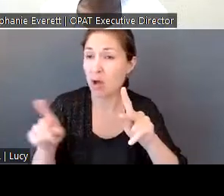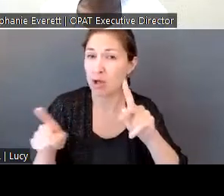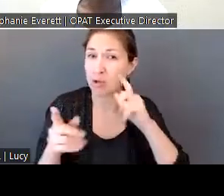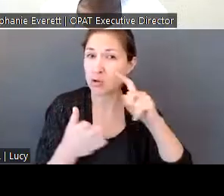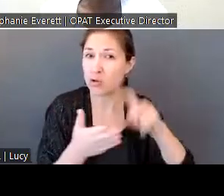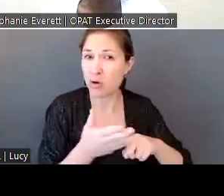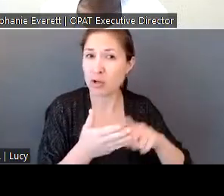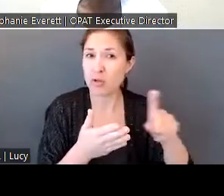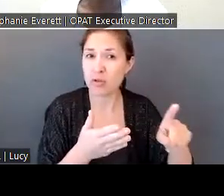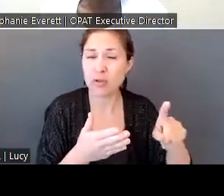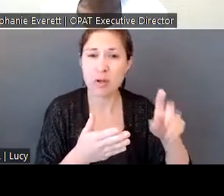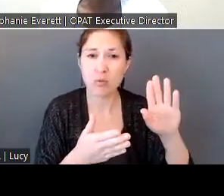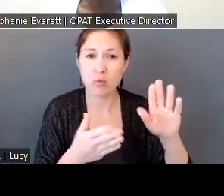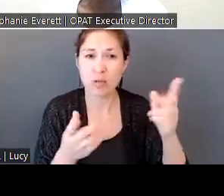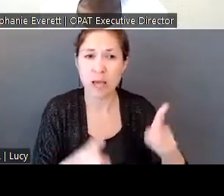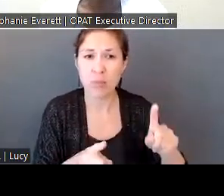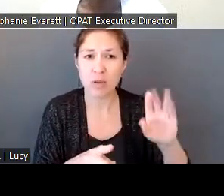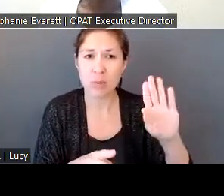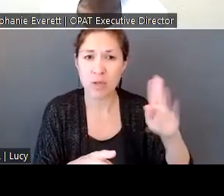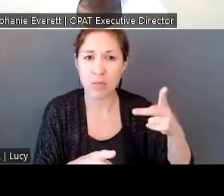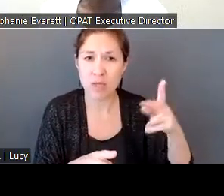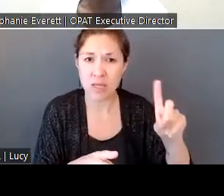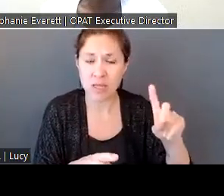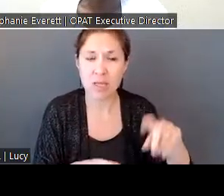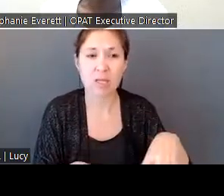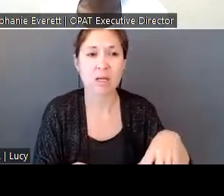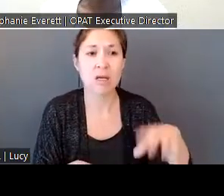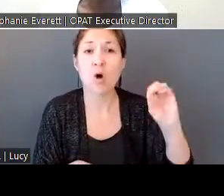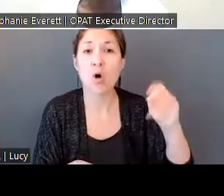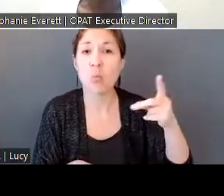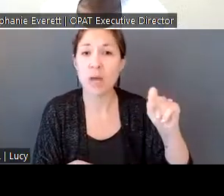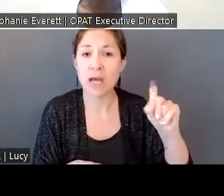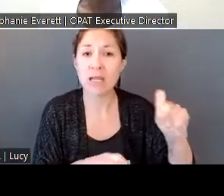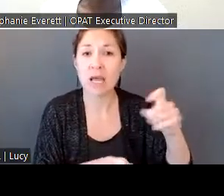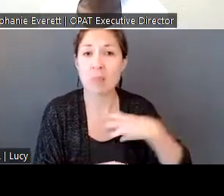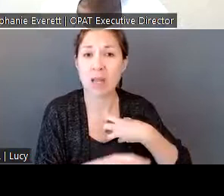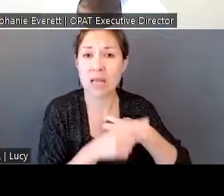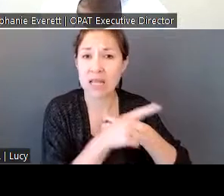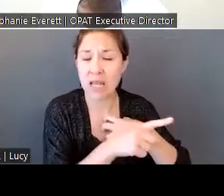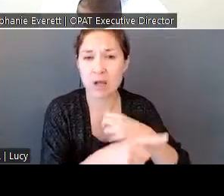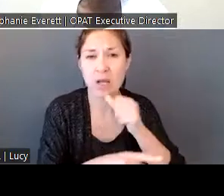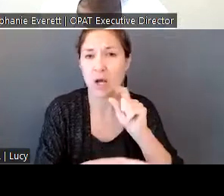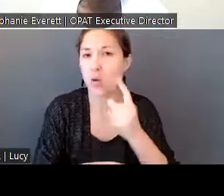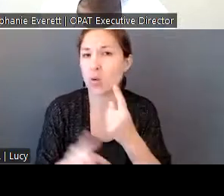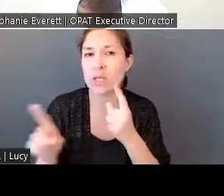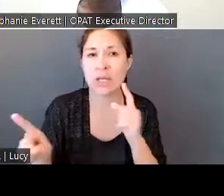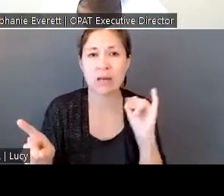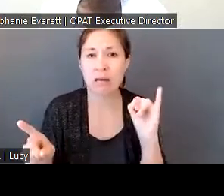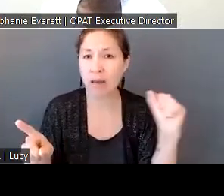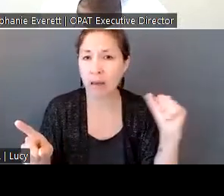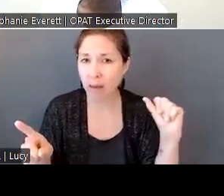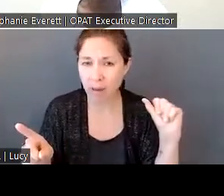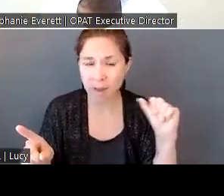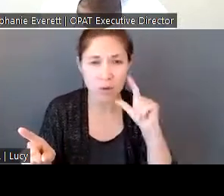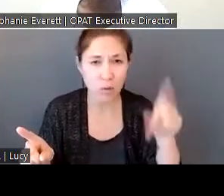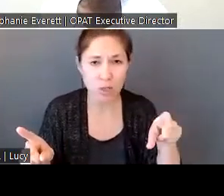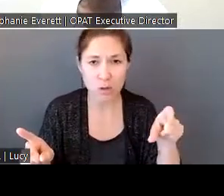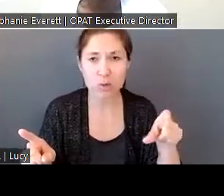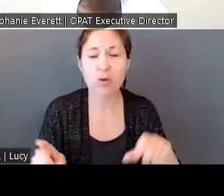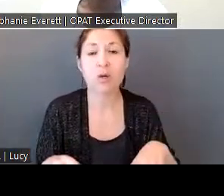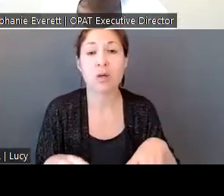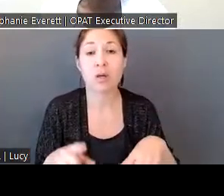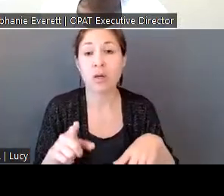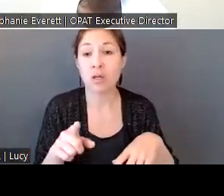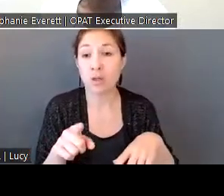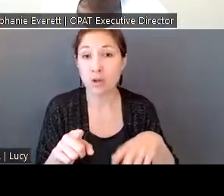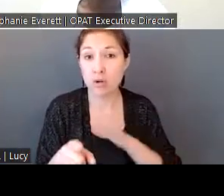OPAT and that they can make their complaints there and not just with internal affairs. Is this board working with